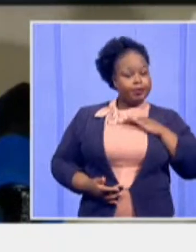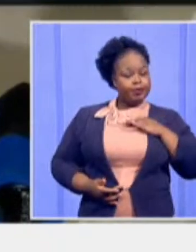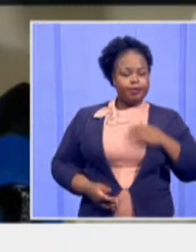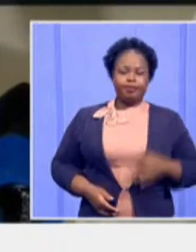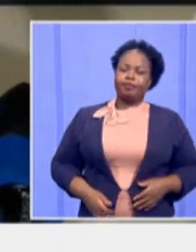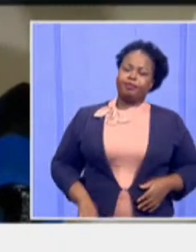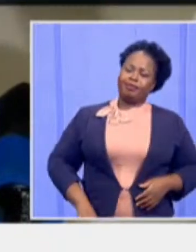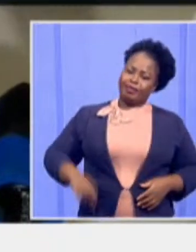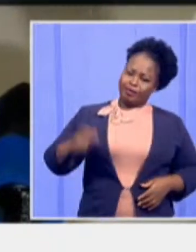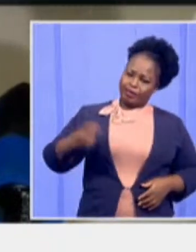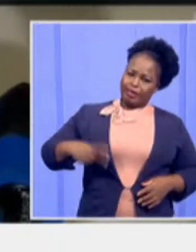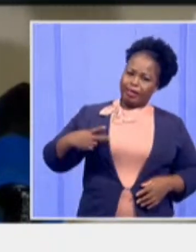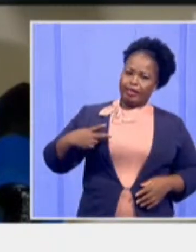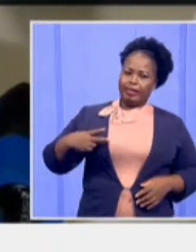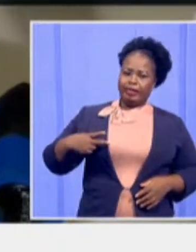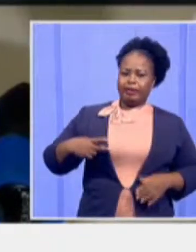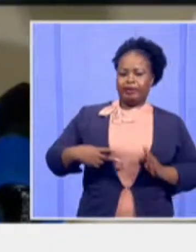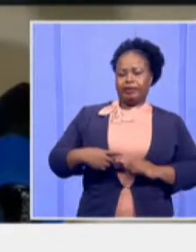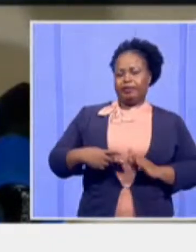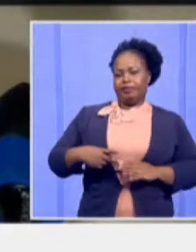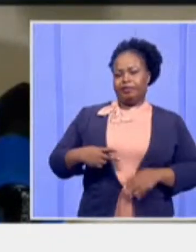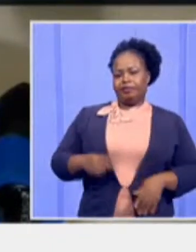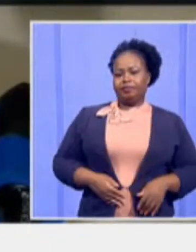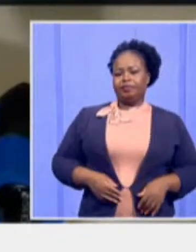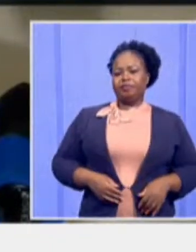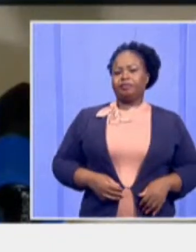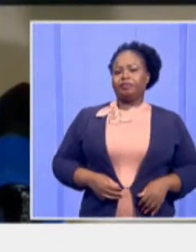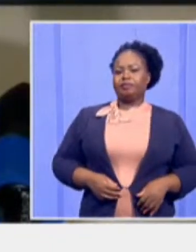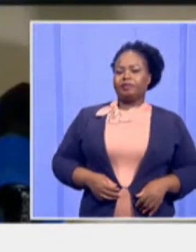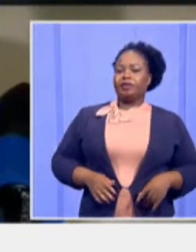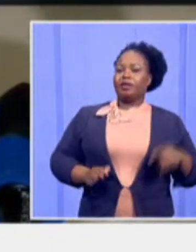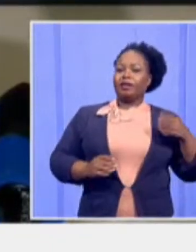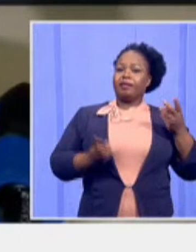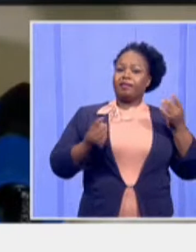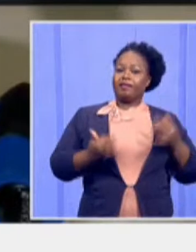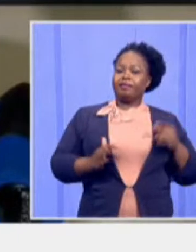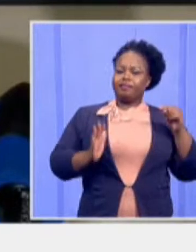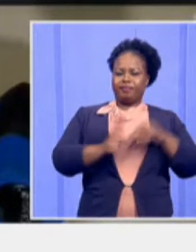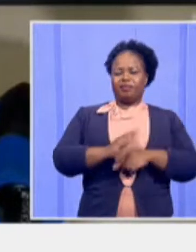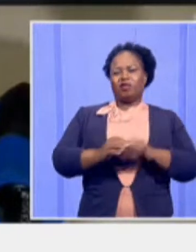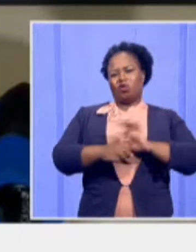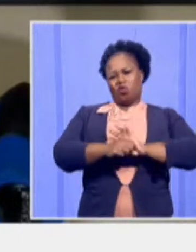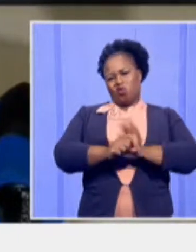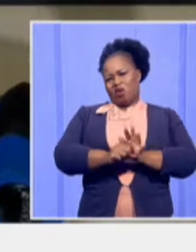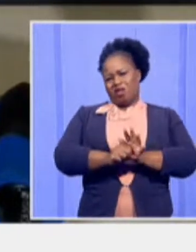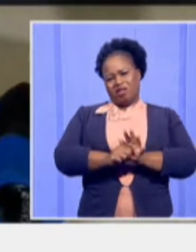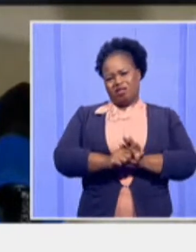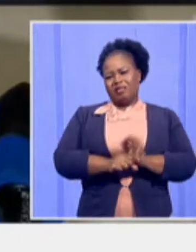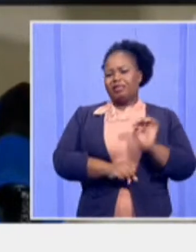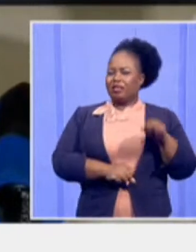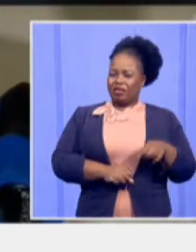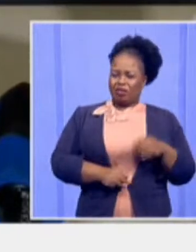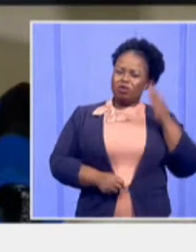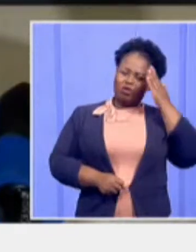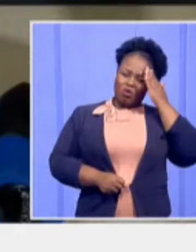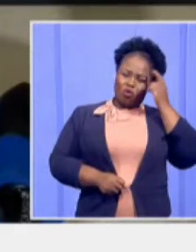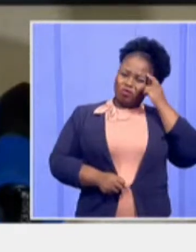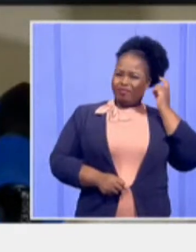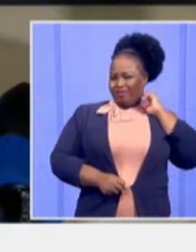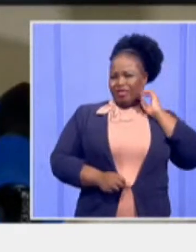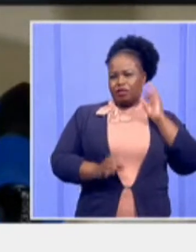Secondly, what causes loss of funding? COVID-19, we cannot take away COVID-19 from this